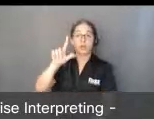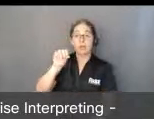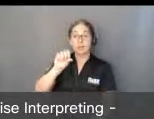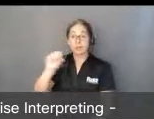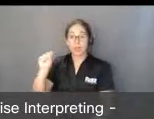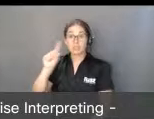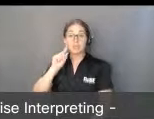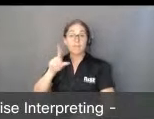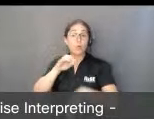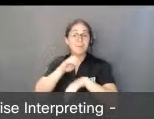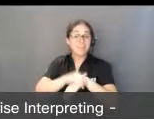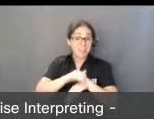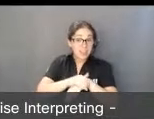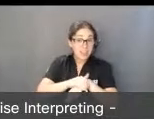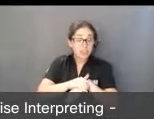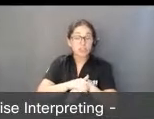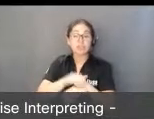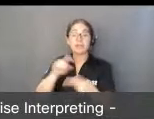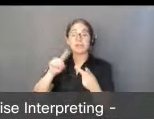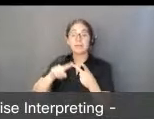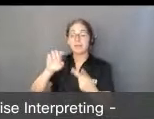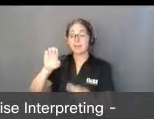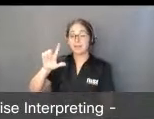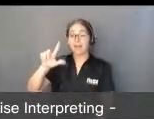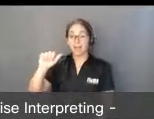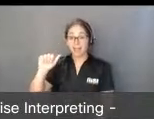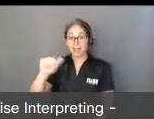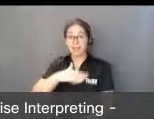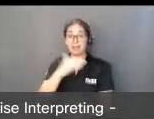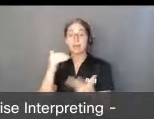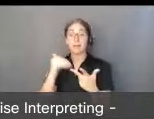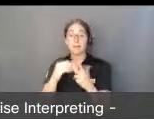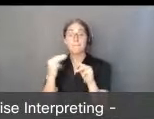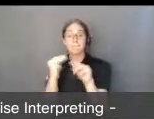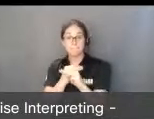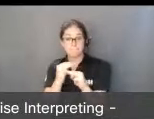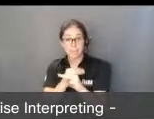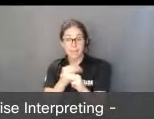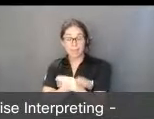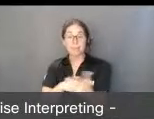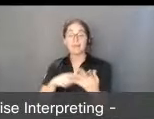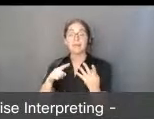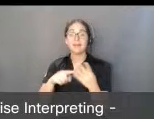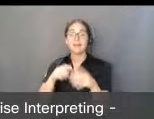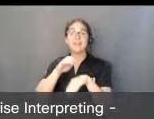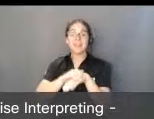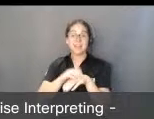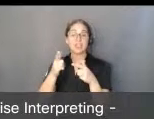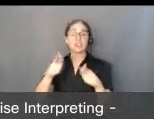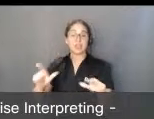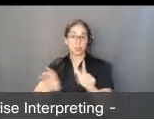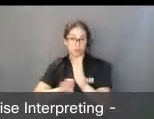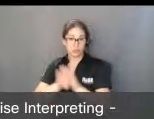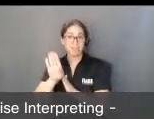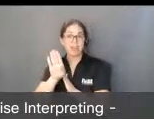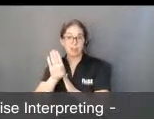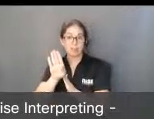English, ELA, math, and English language development